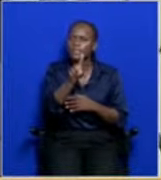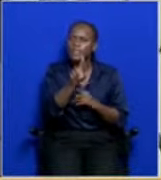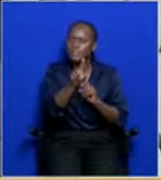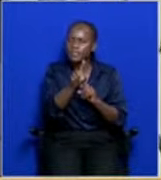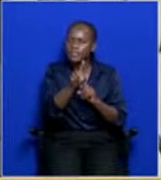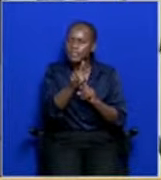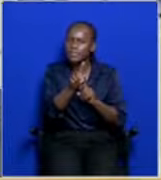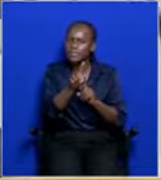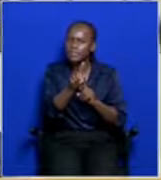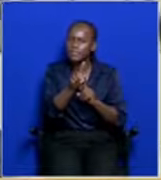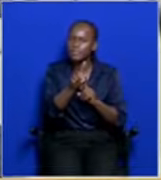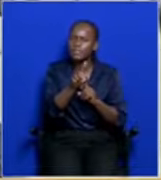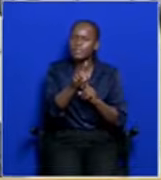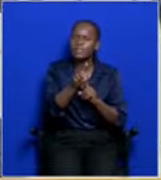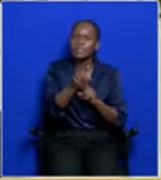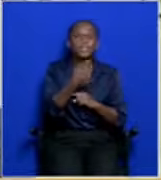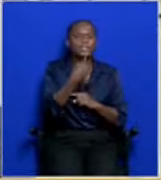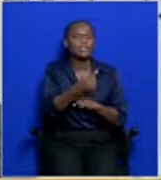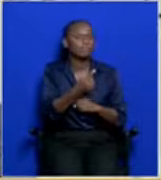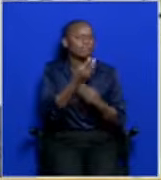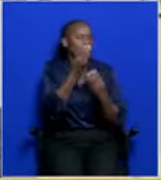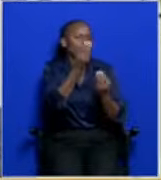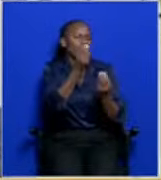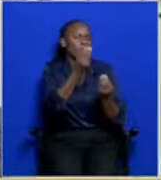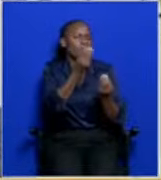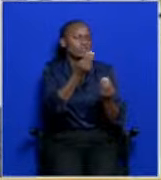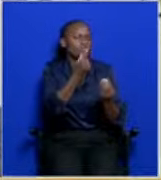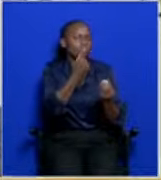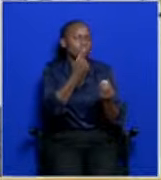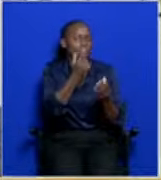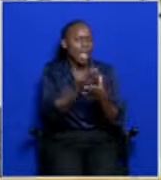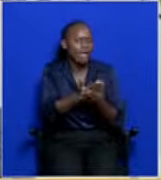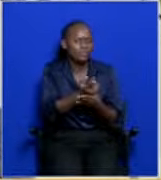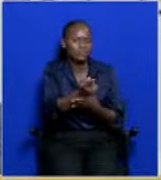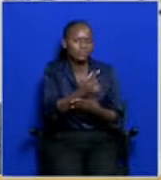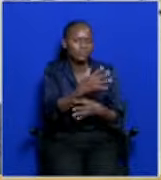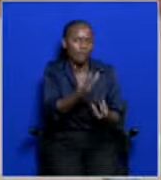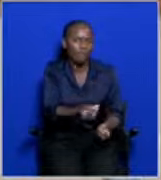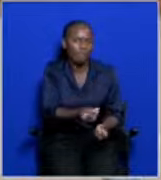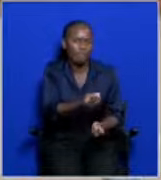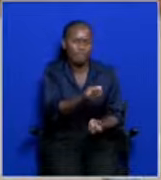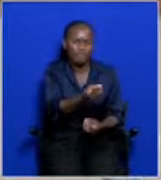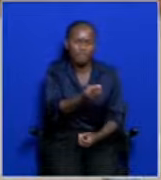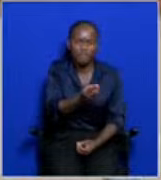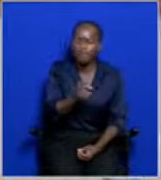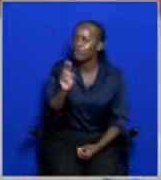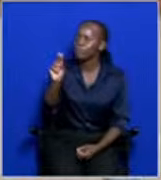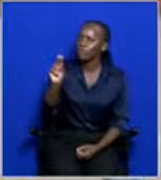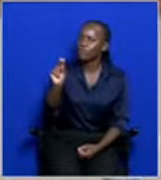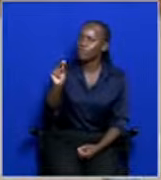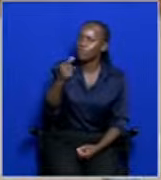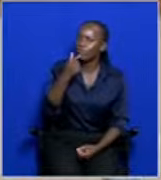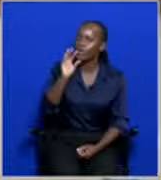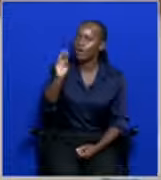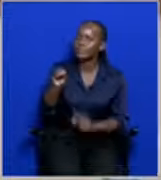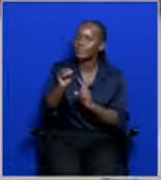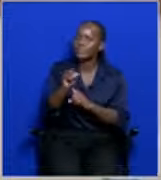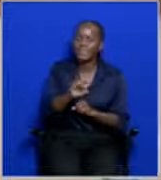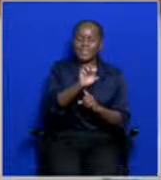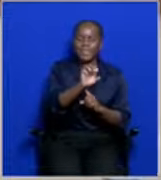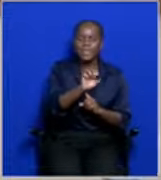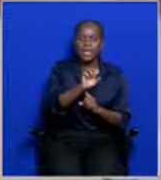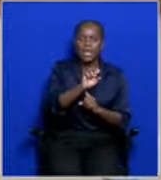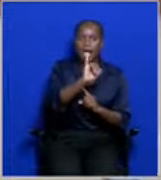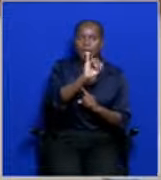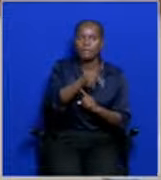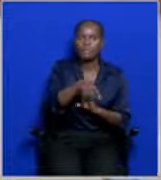have information about this case. Am I? No, I had inquired whether or not IPID had filed a report, like a negative report to